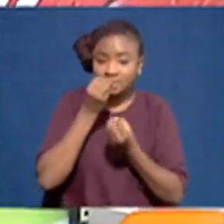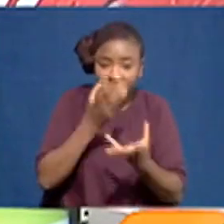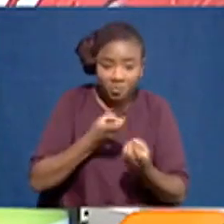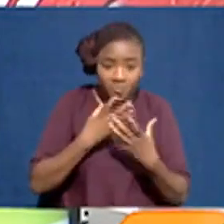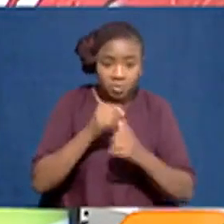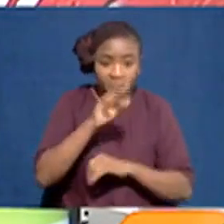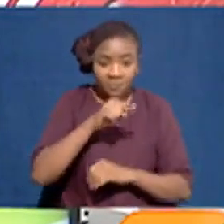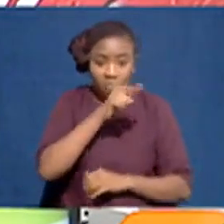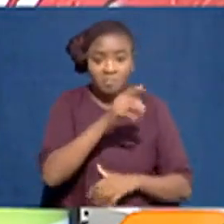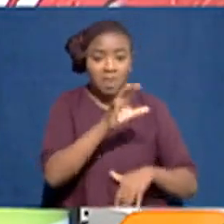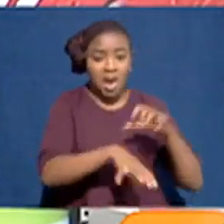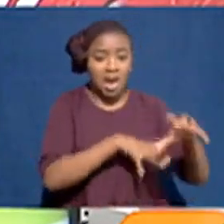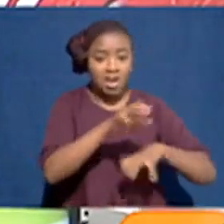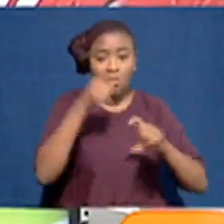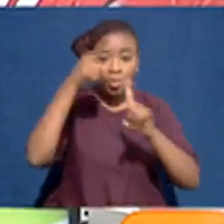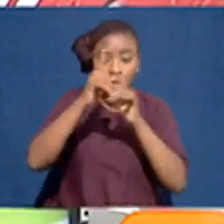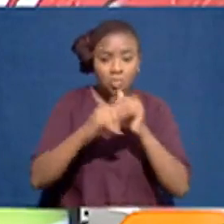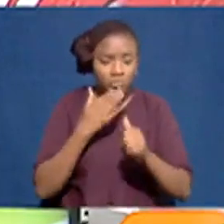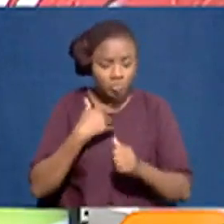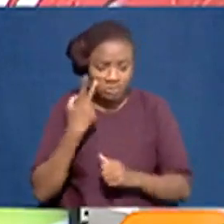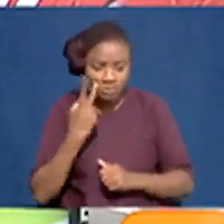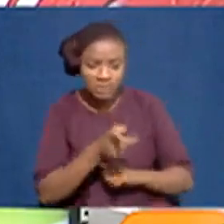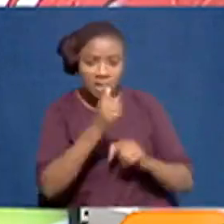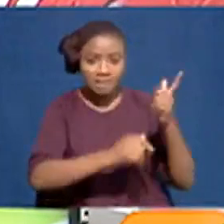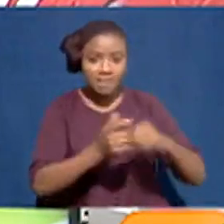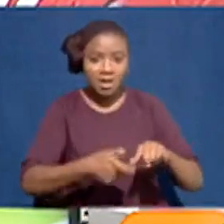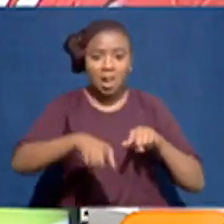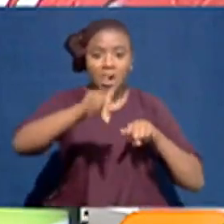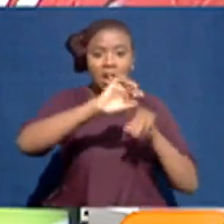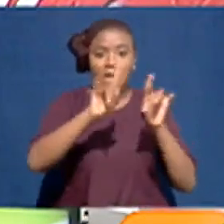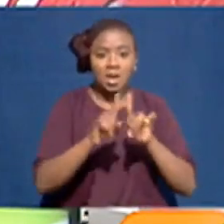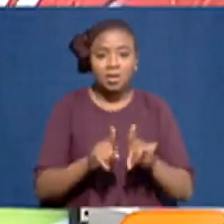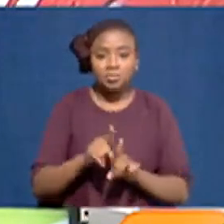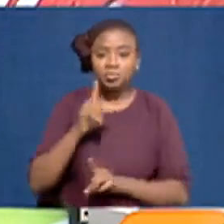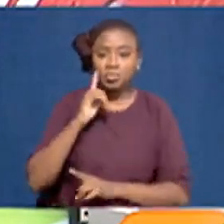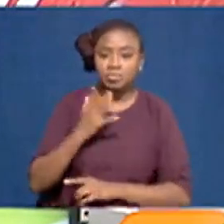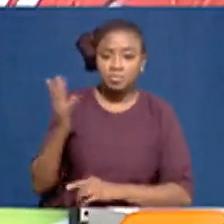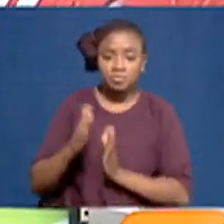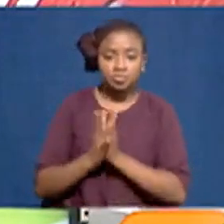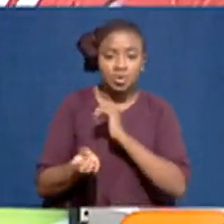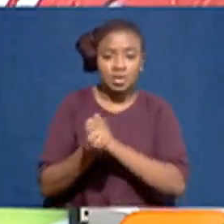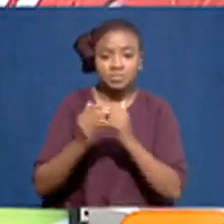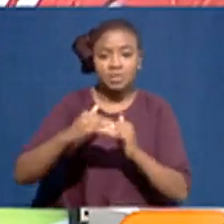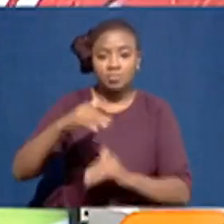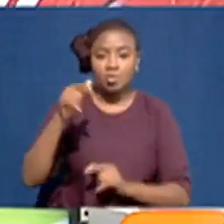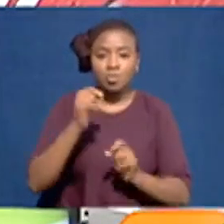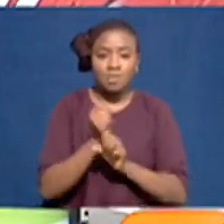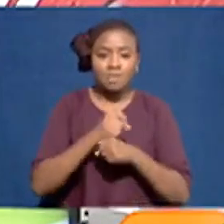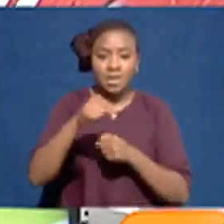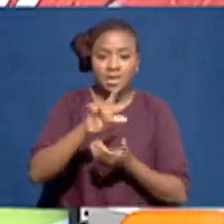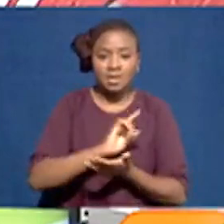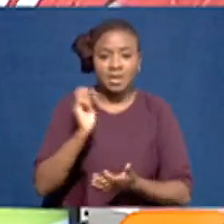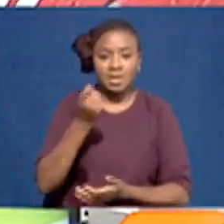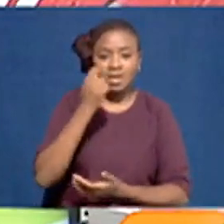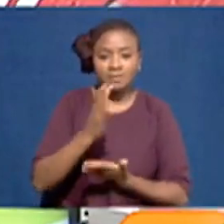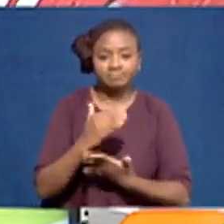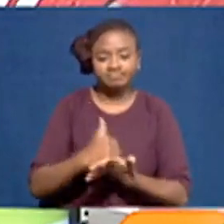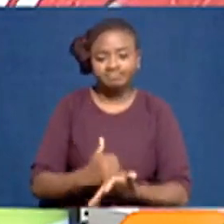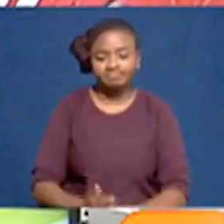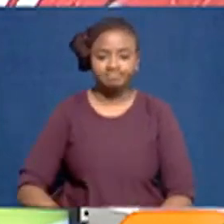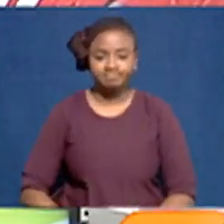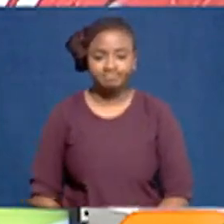their animals with the aim of increasing milk production and improving animal welfare. Edward Chweya tells us more on our Made in Kenya